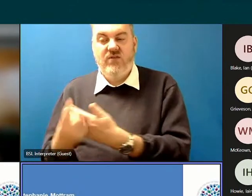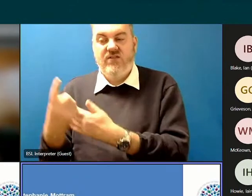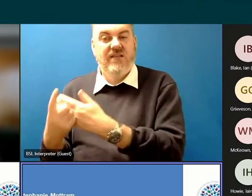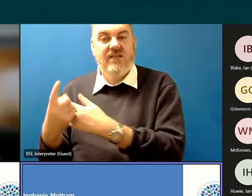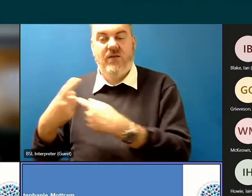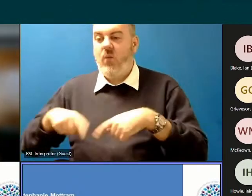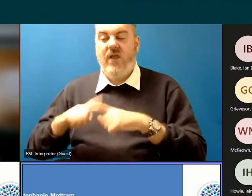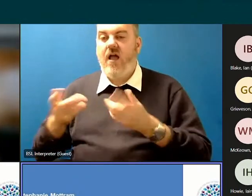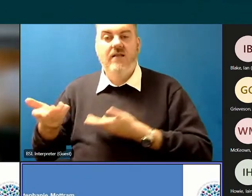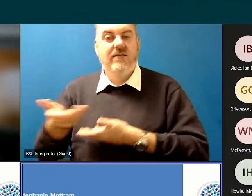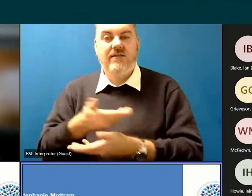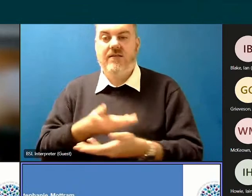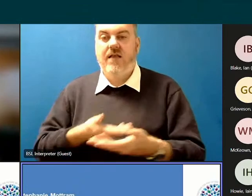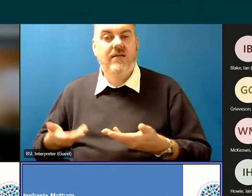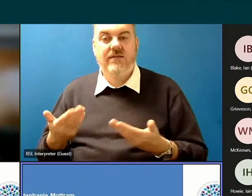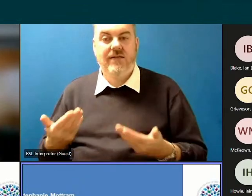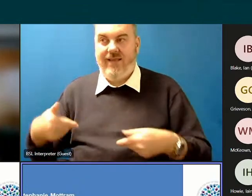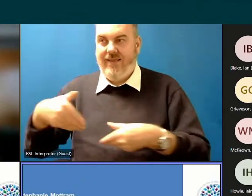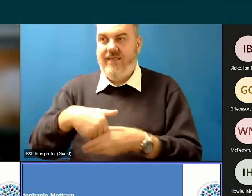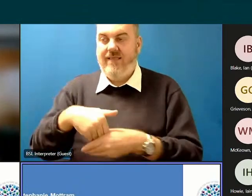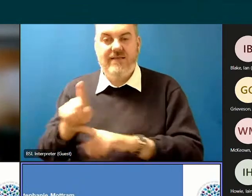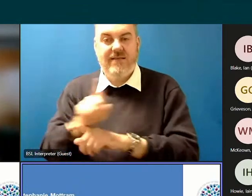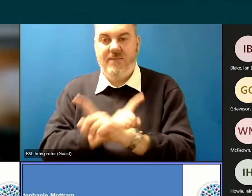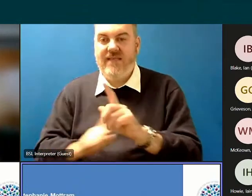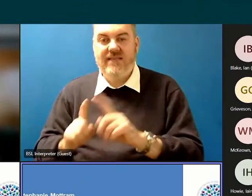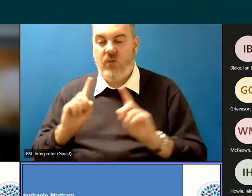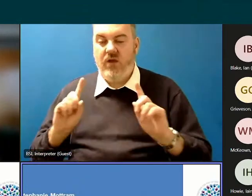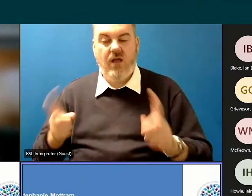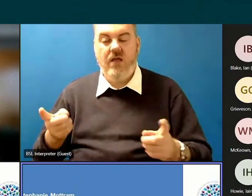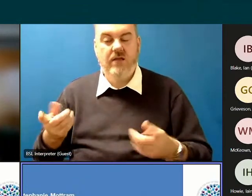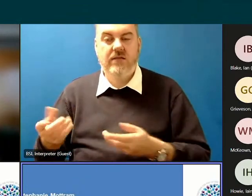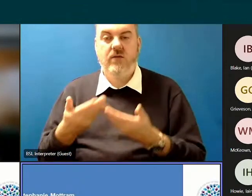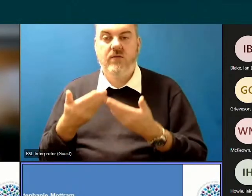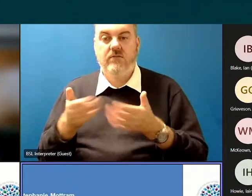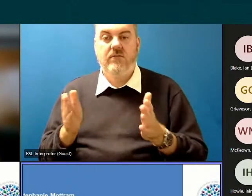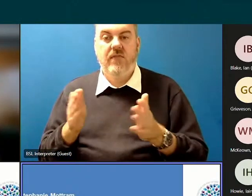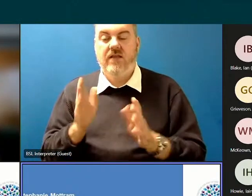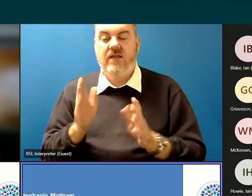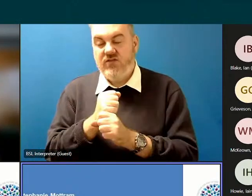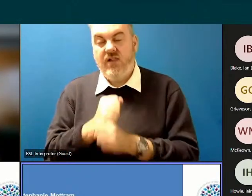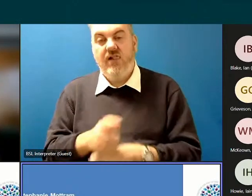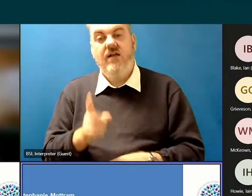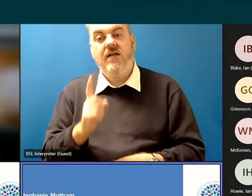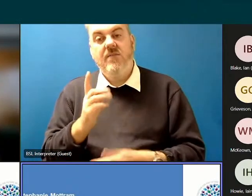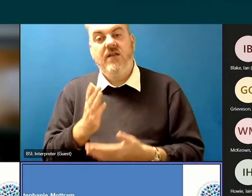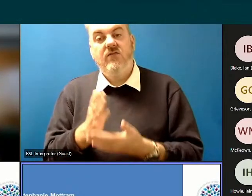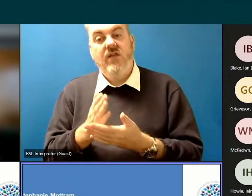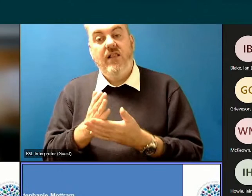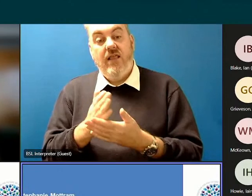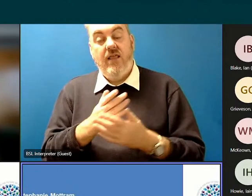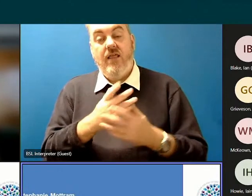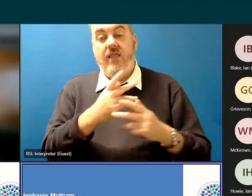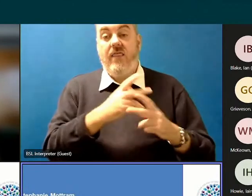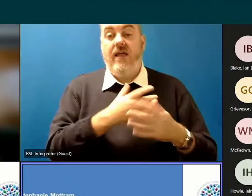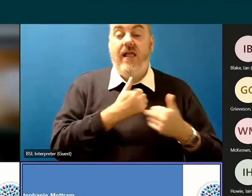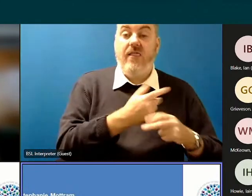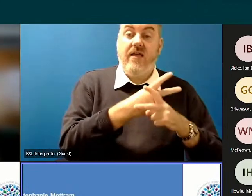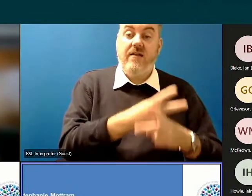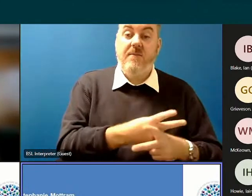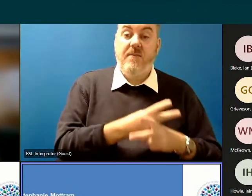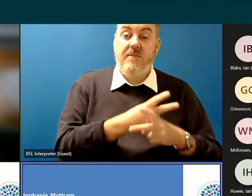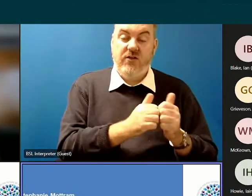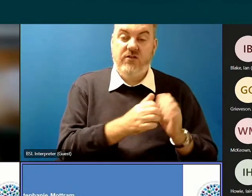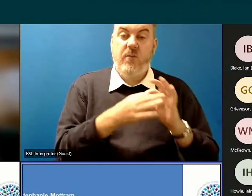for discussion, obviously, in this forum. But the Health and Social Care Partnership continue to work with the care homes very